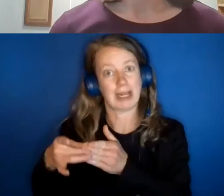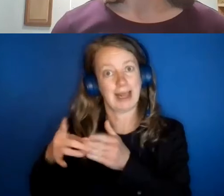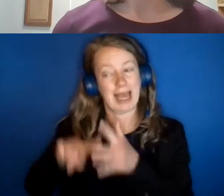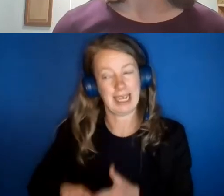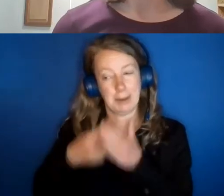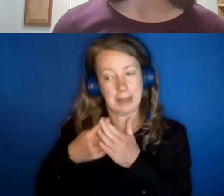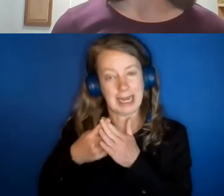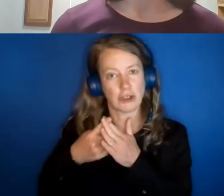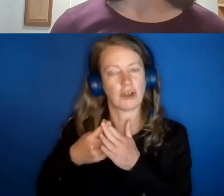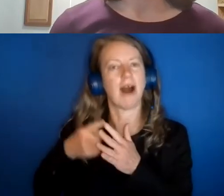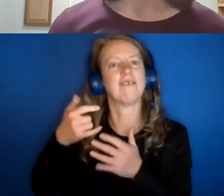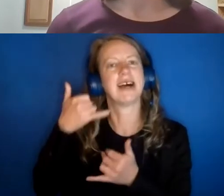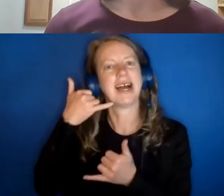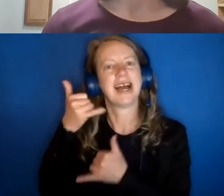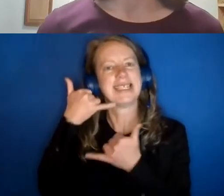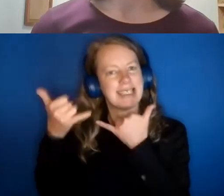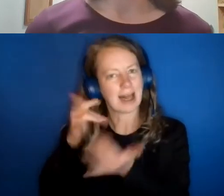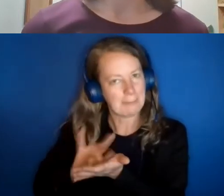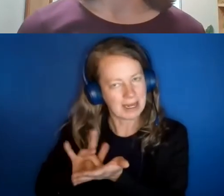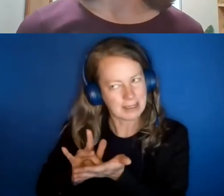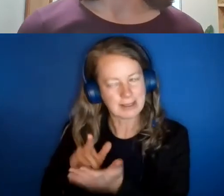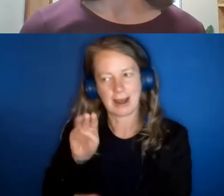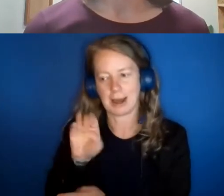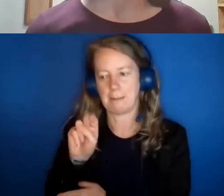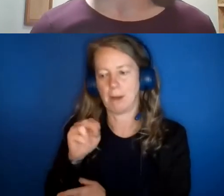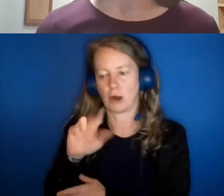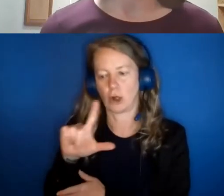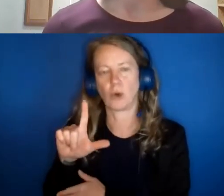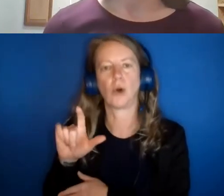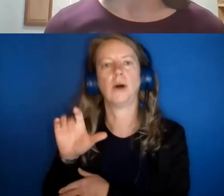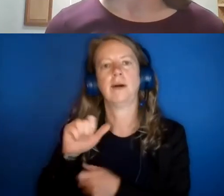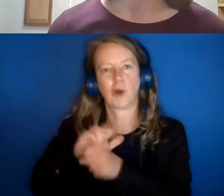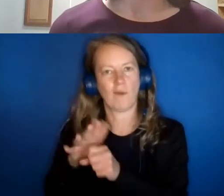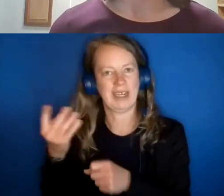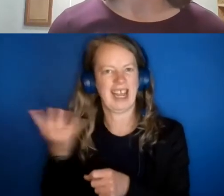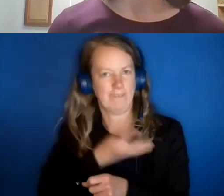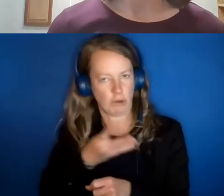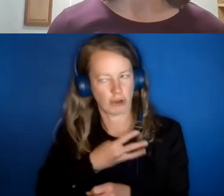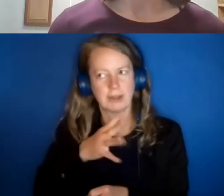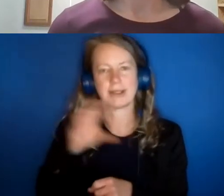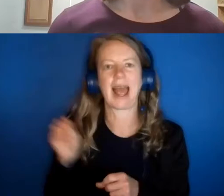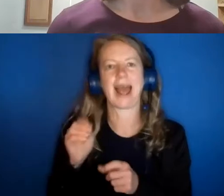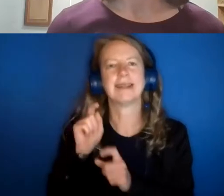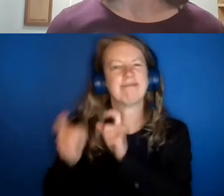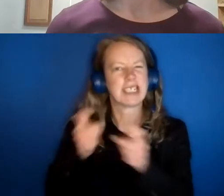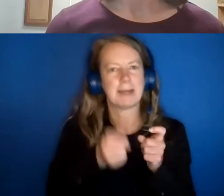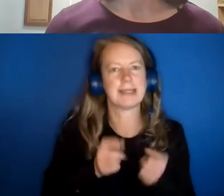monoclonal antibody infusions, and COVID-19 therapeutic dispensing at the clinics in Buncombe County.